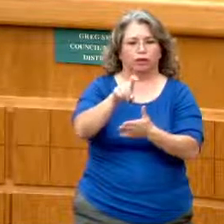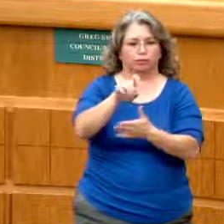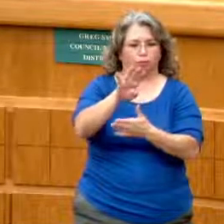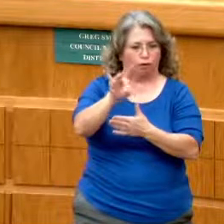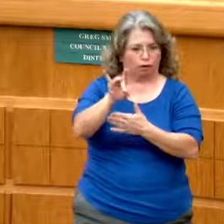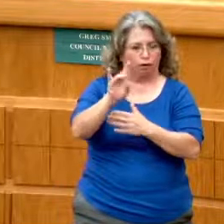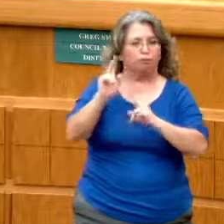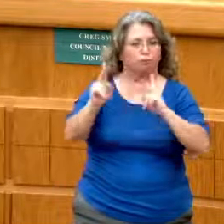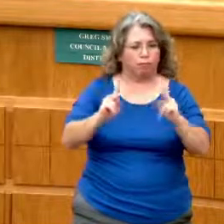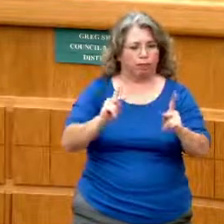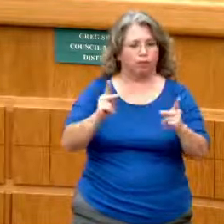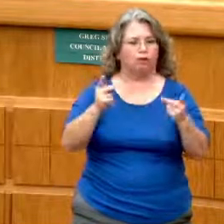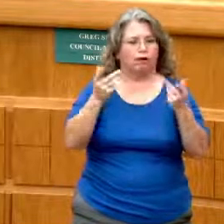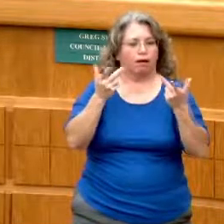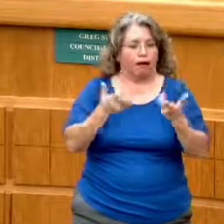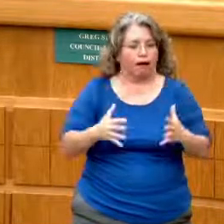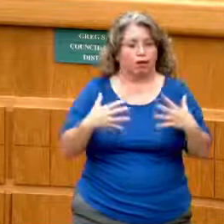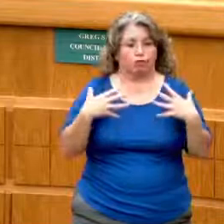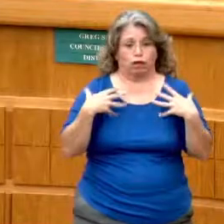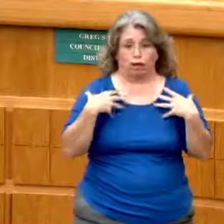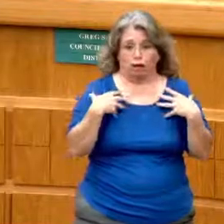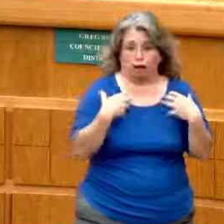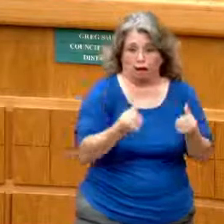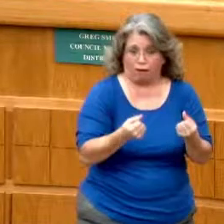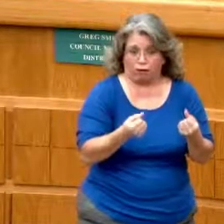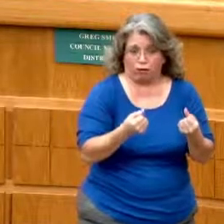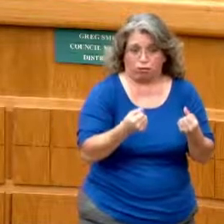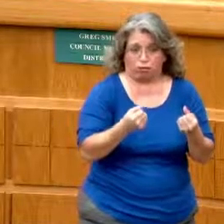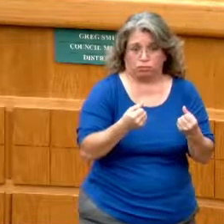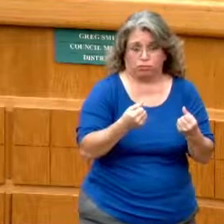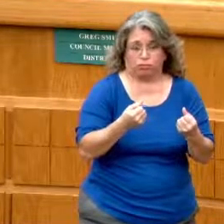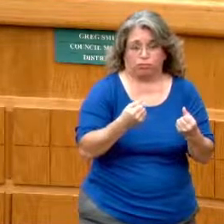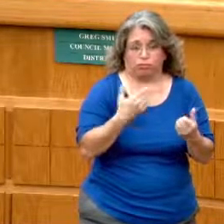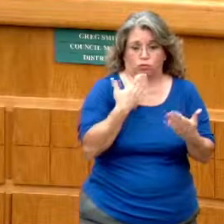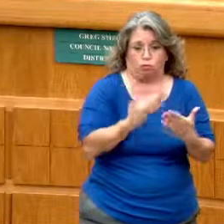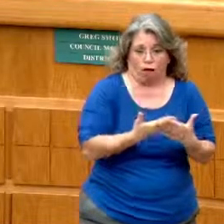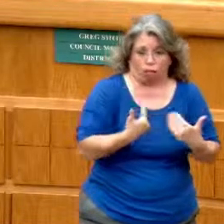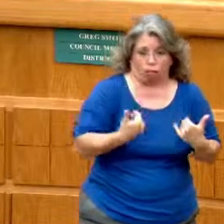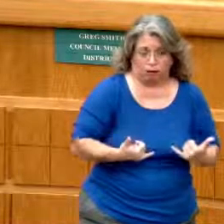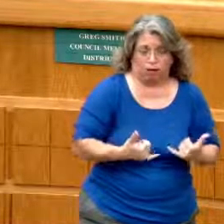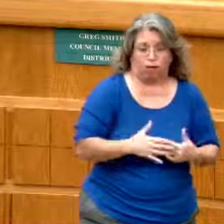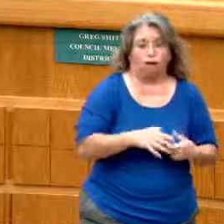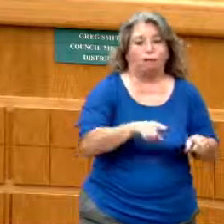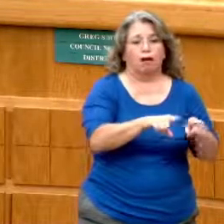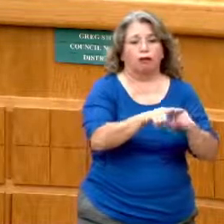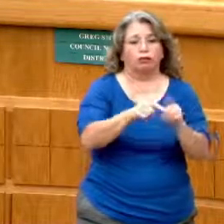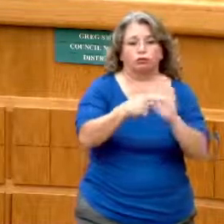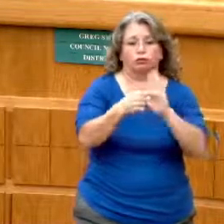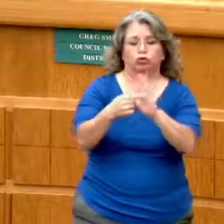32,148 people that have recovered from COVID-19 in Nueces, but also the active cases,